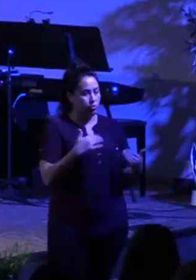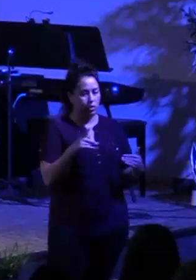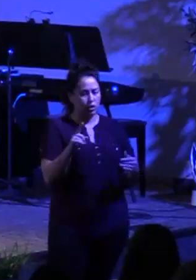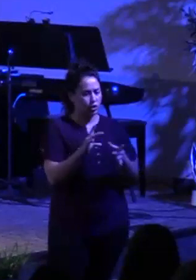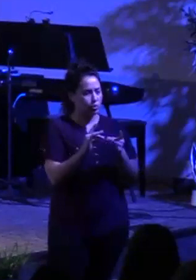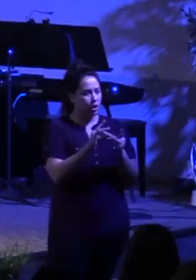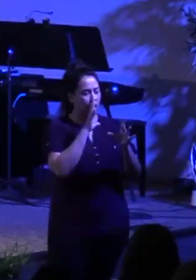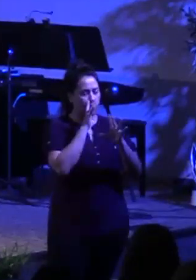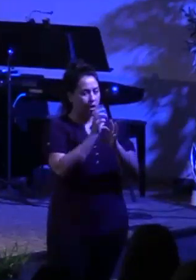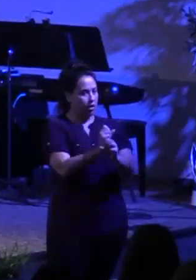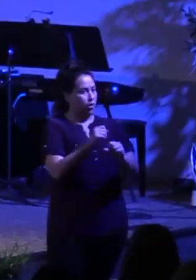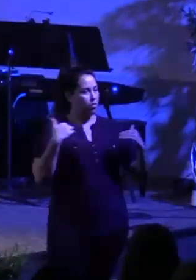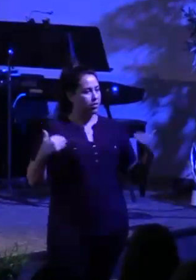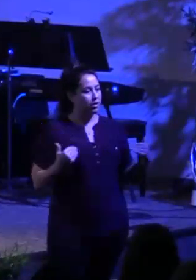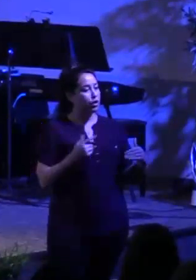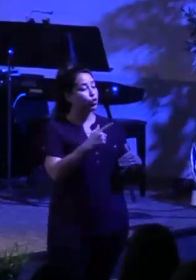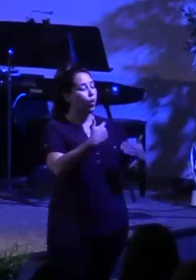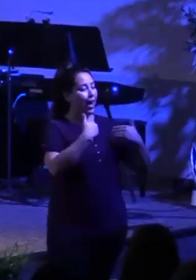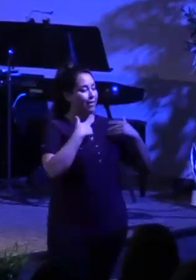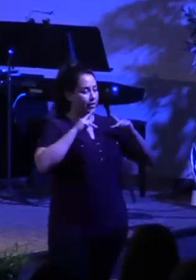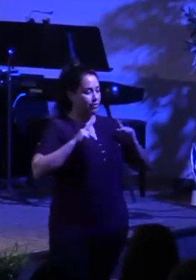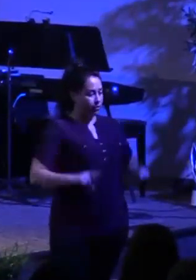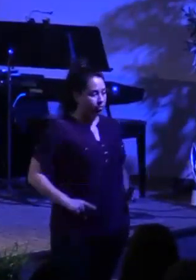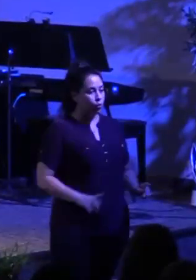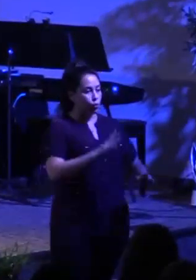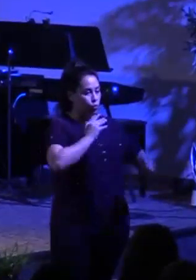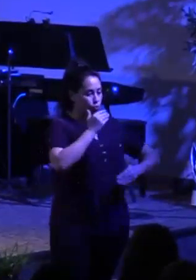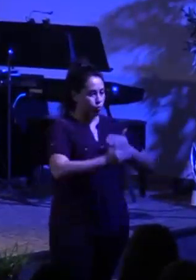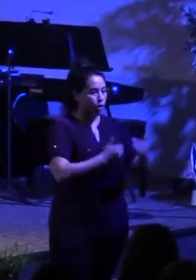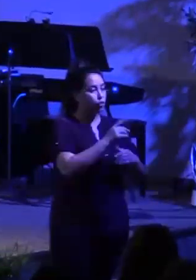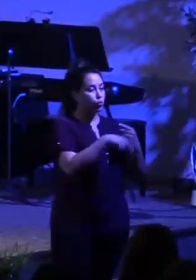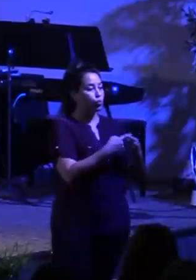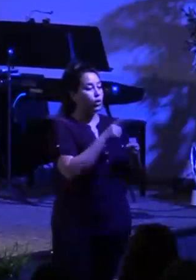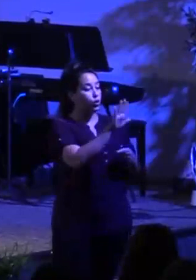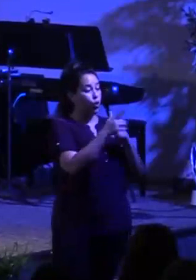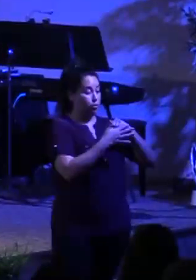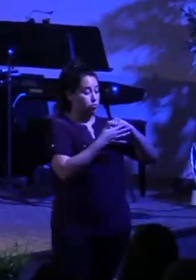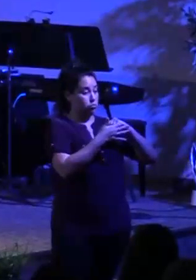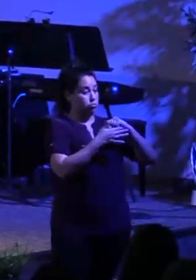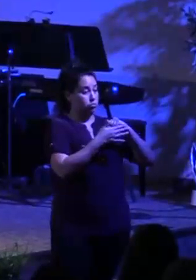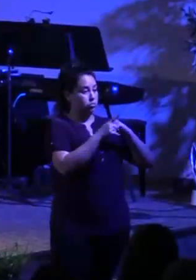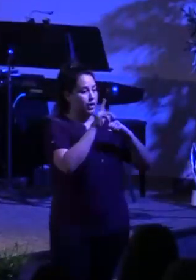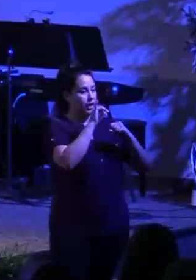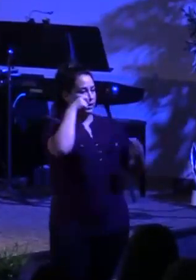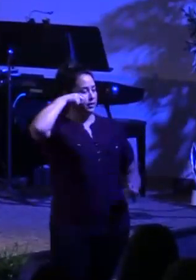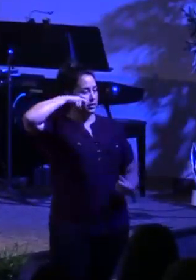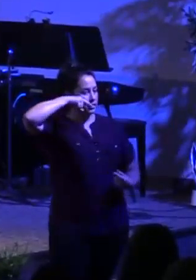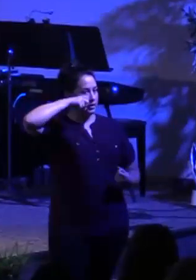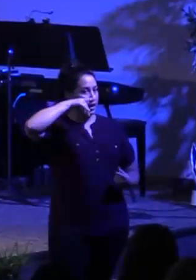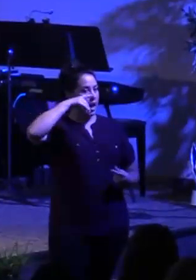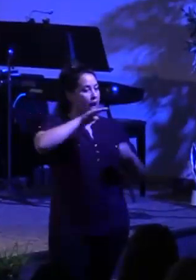there's a physiological process when your limbic system signals something and your